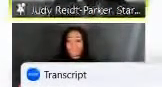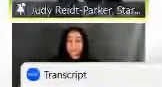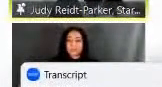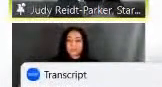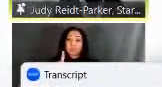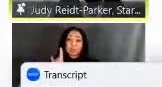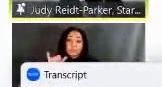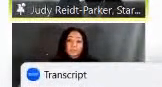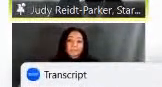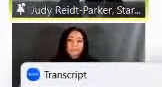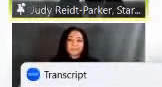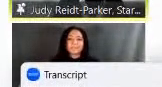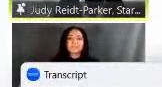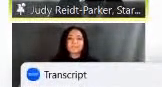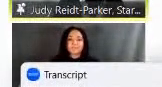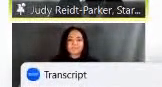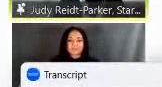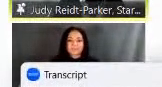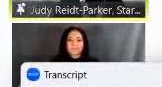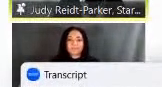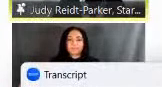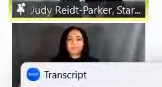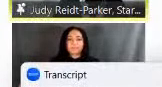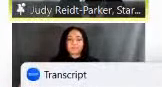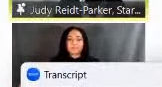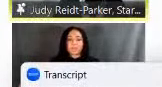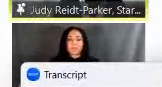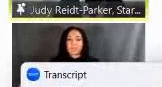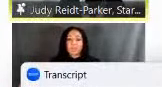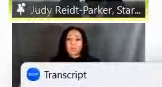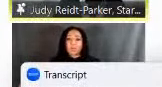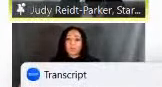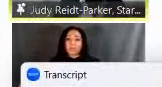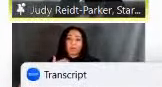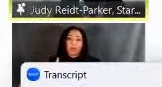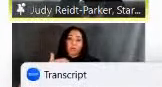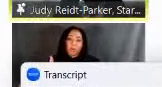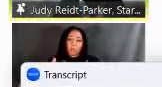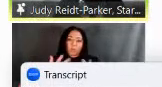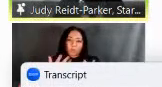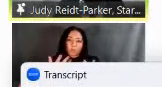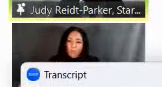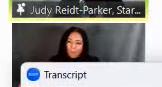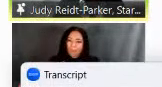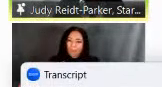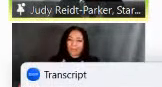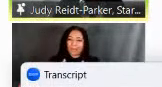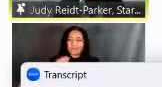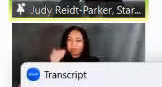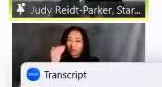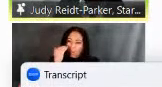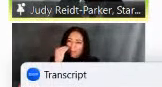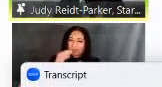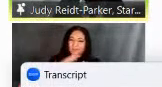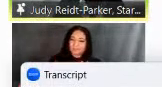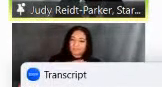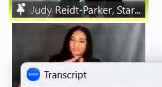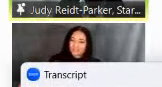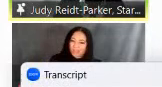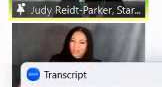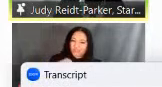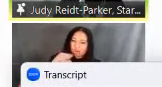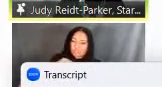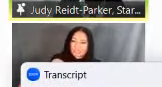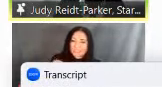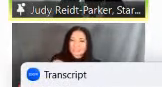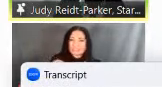And by child assessments, we mean an ongoing way of understanding children's learning. Screening is like a snapshot of a child's health and development, while